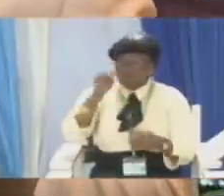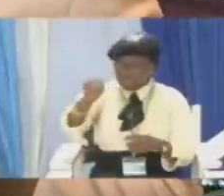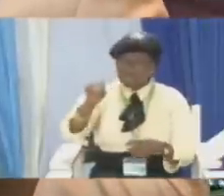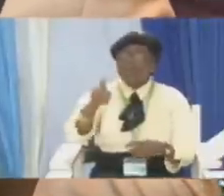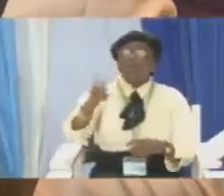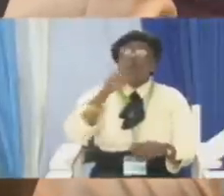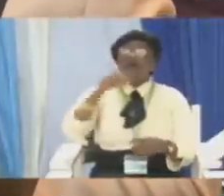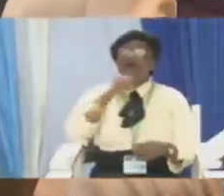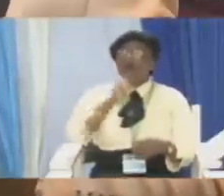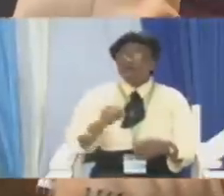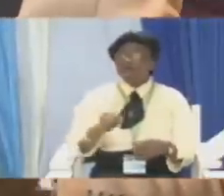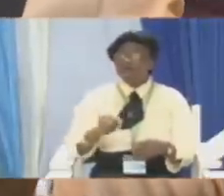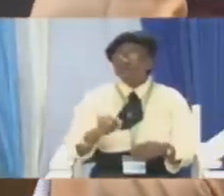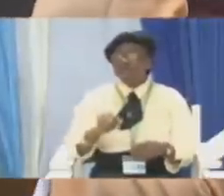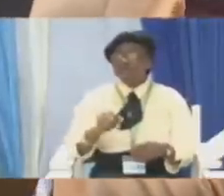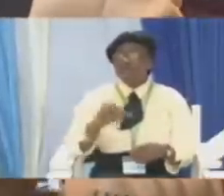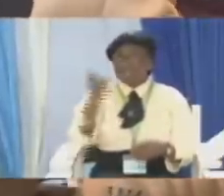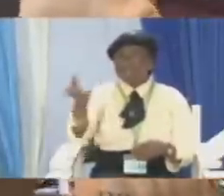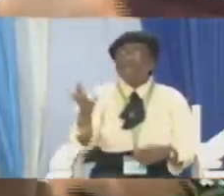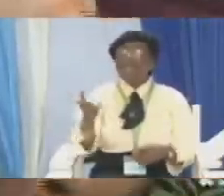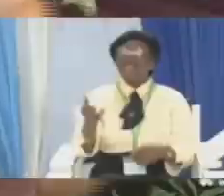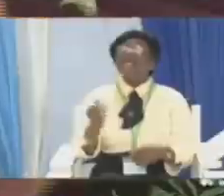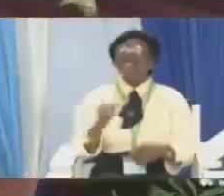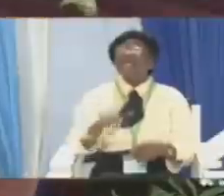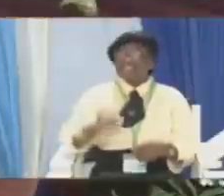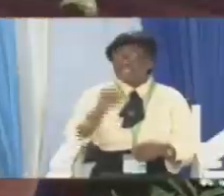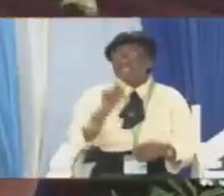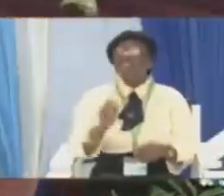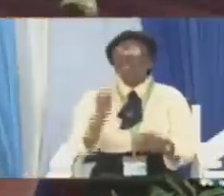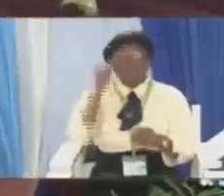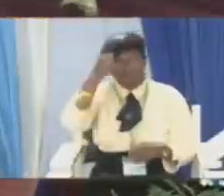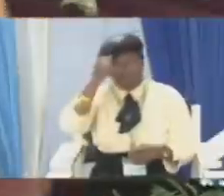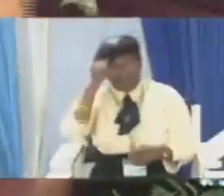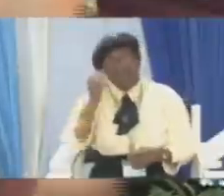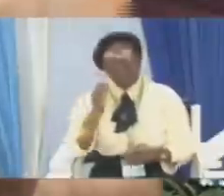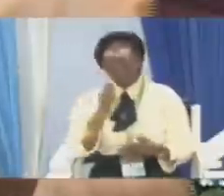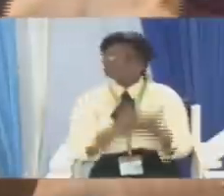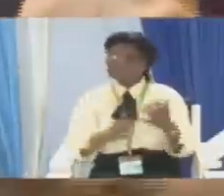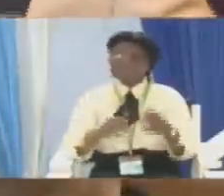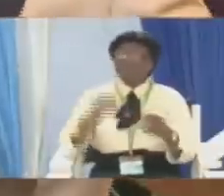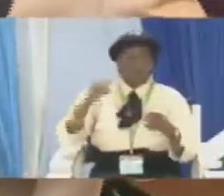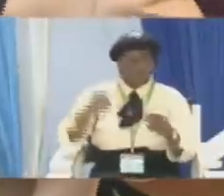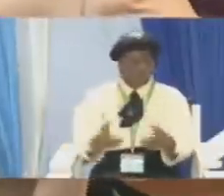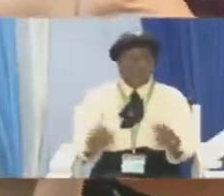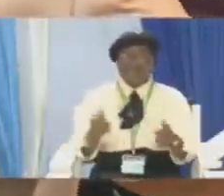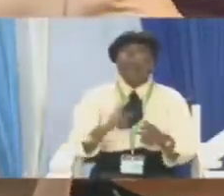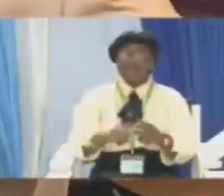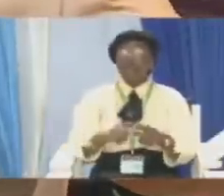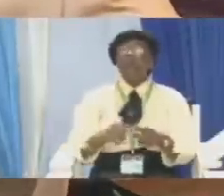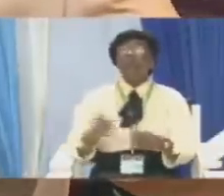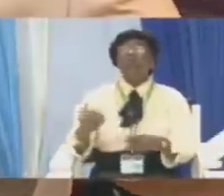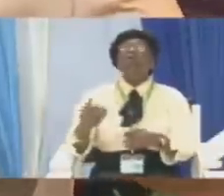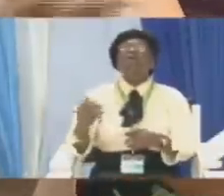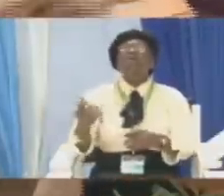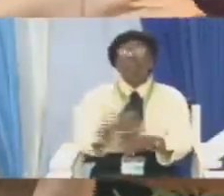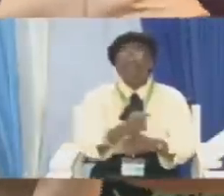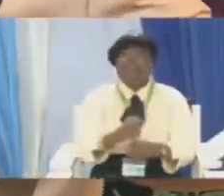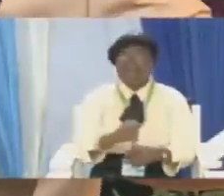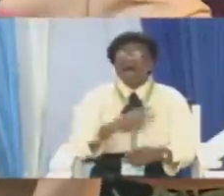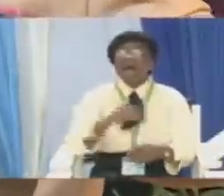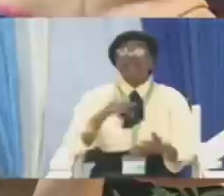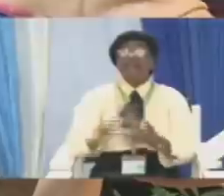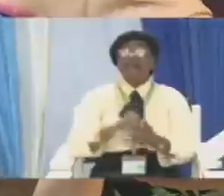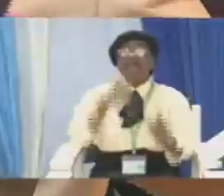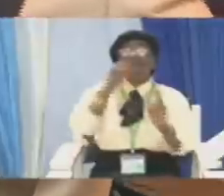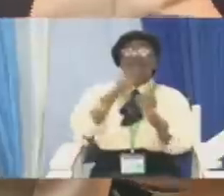and there remaineth yet very much land to be possessed. And then, at a point, God began to help